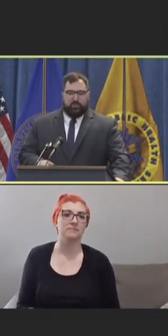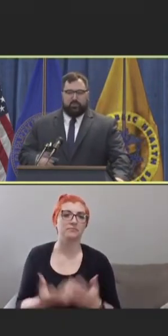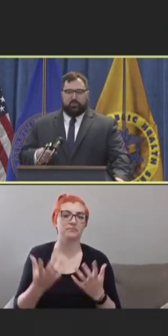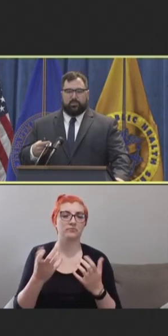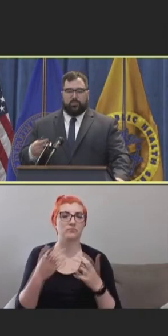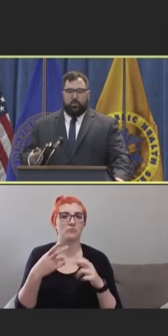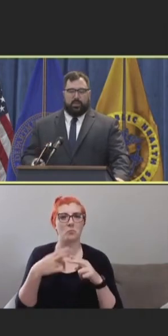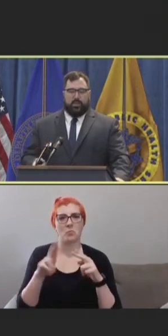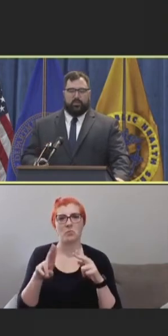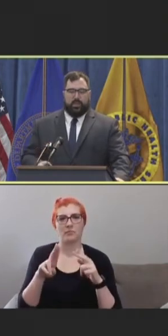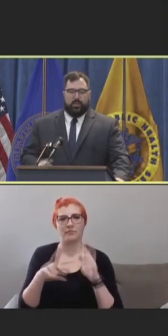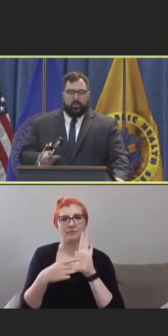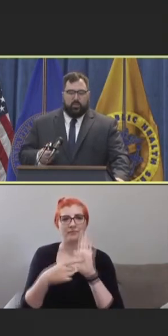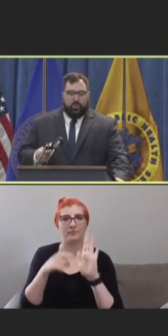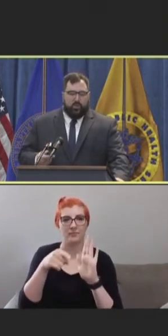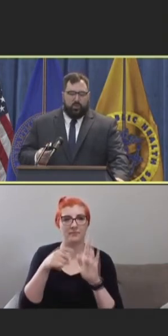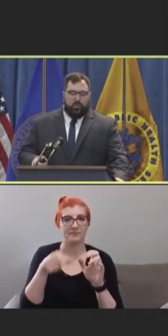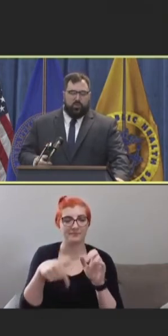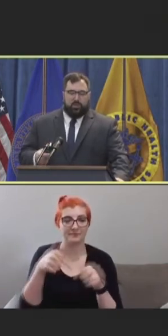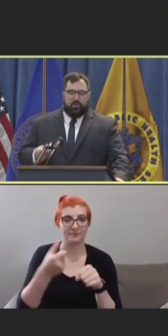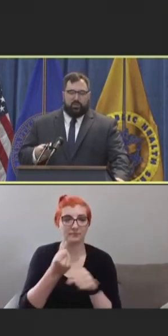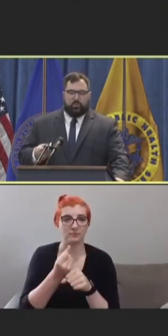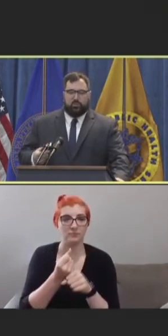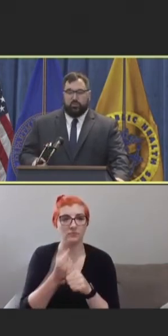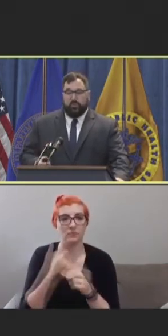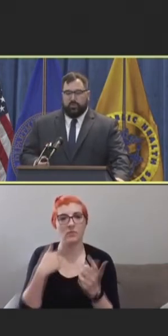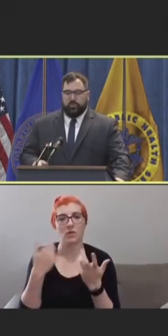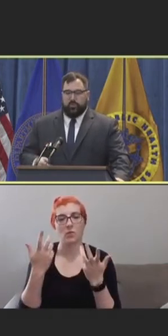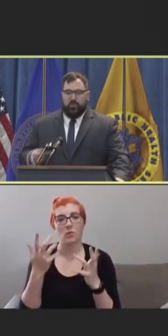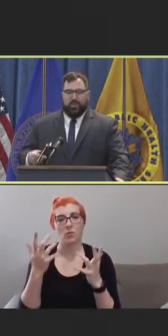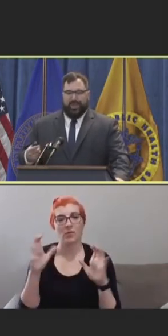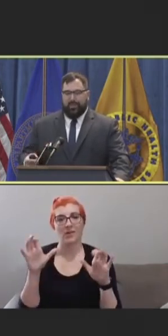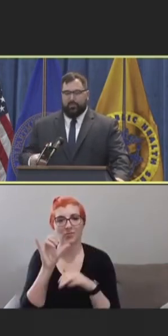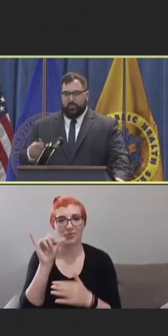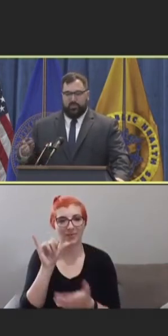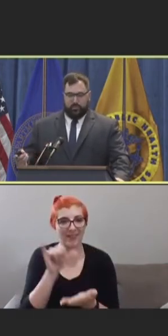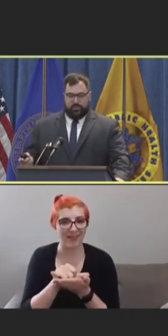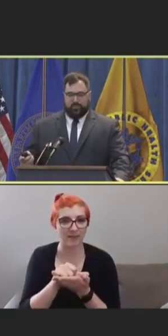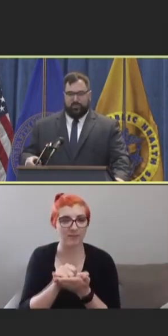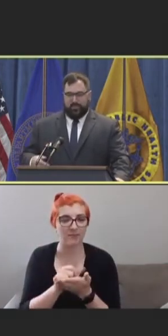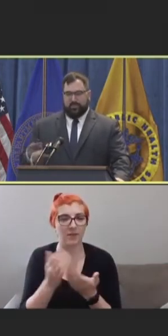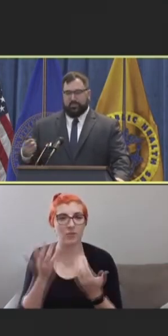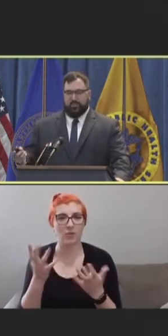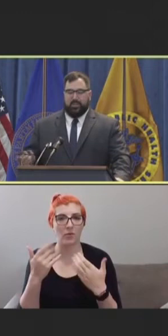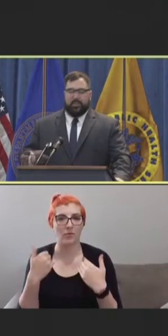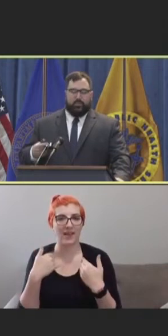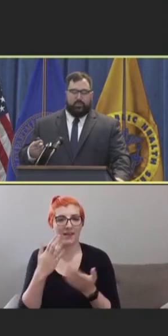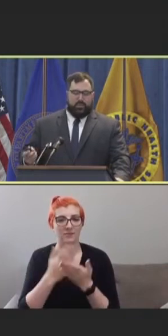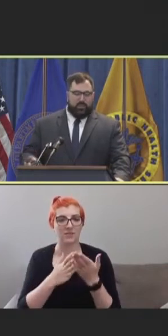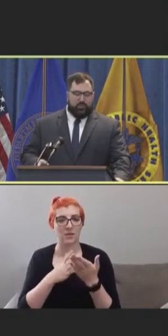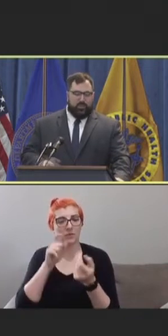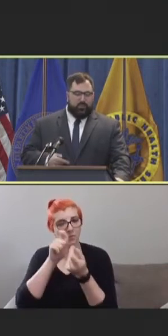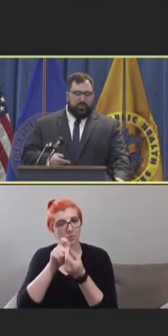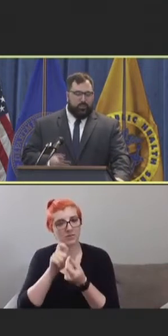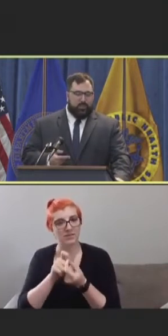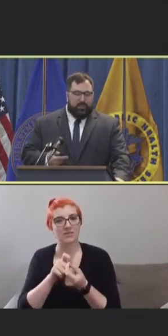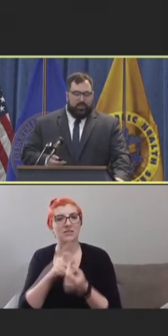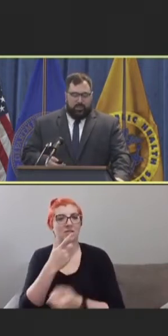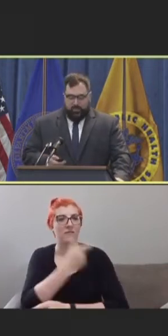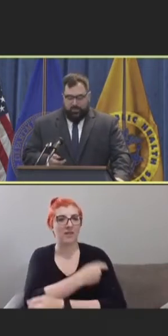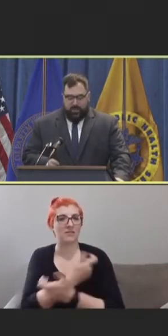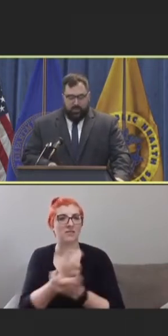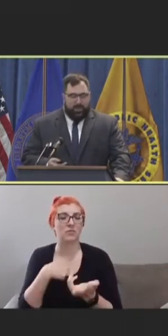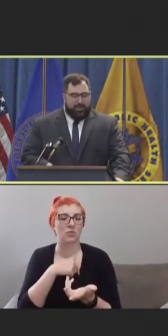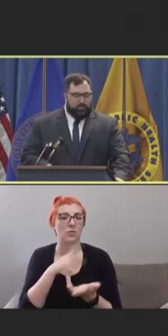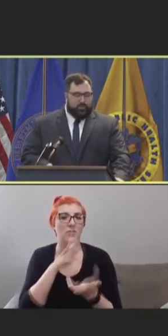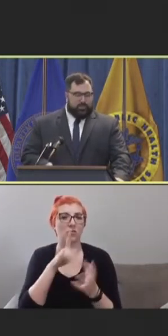here to point out that we are already doing this. We already have some of these precision vaccines that we've talked about.